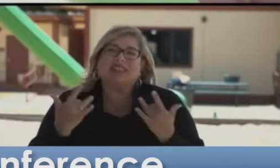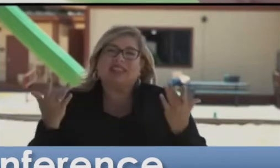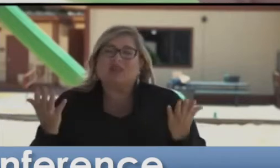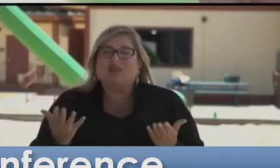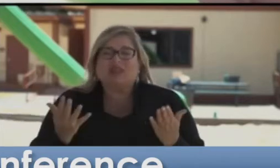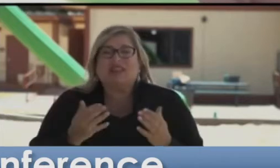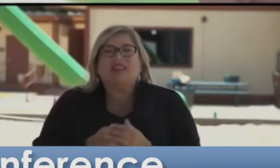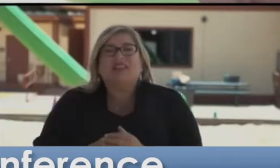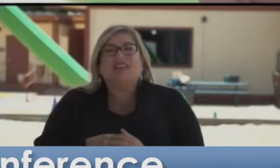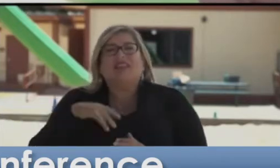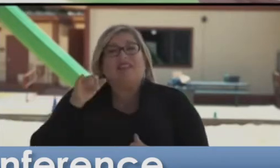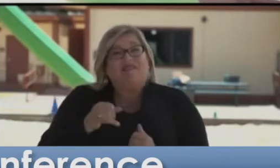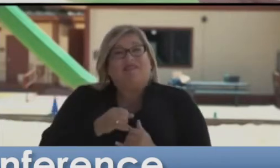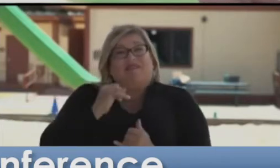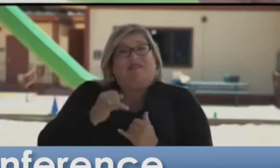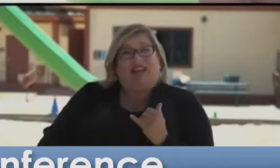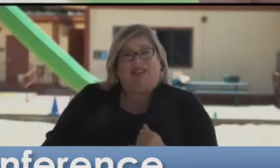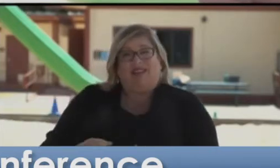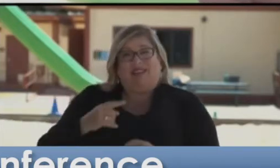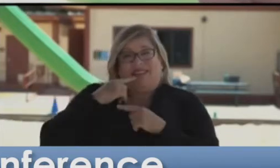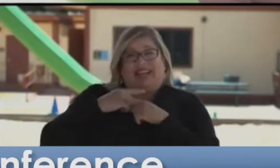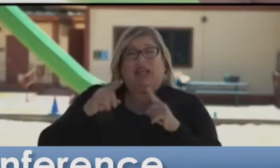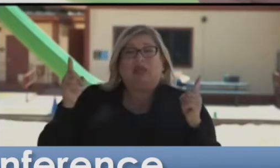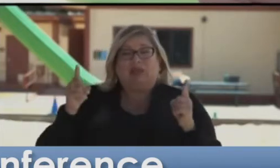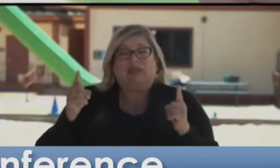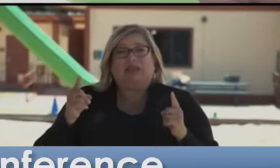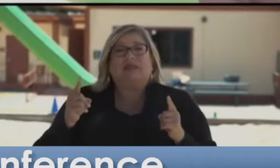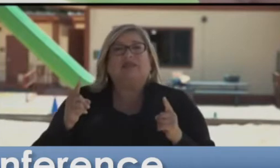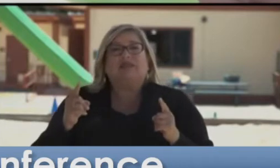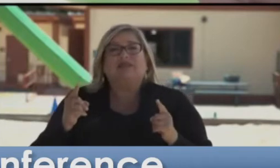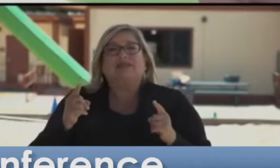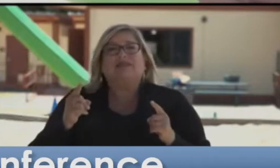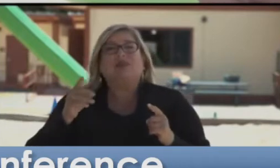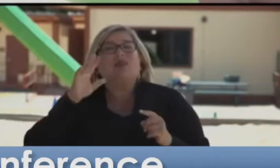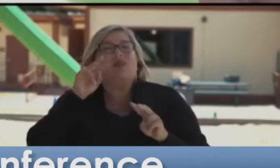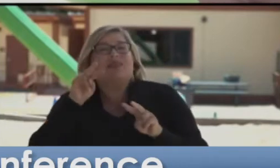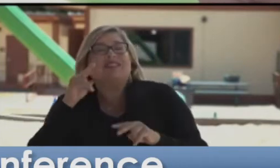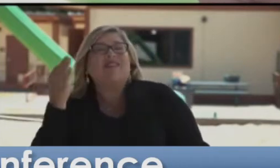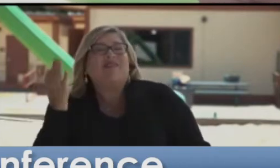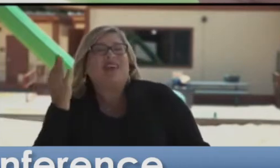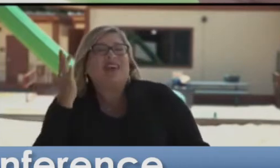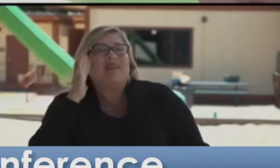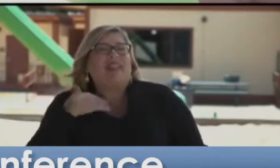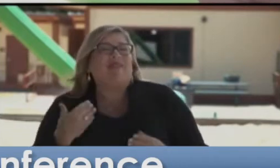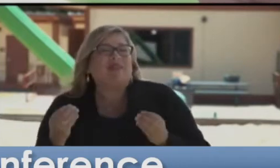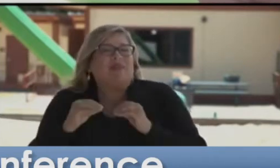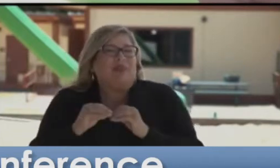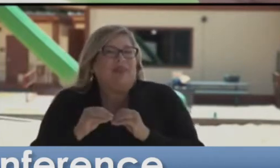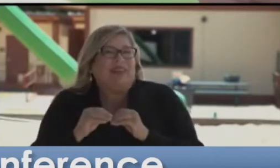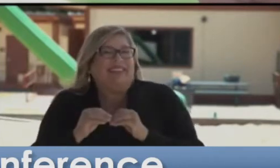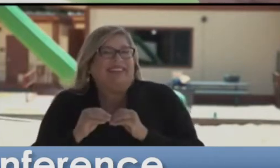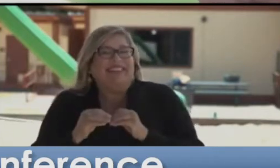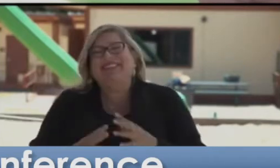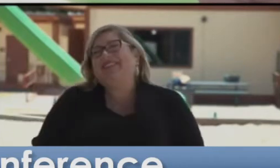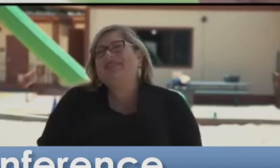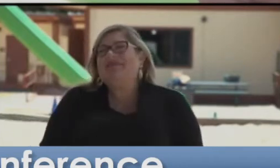this final announcement today. Tune in Friday for more on education.